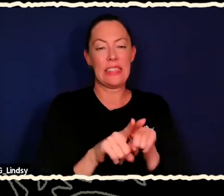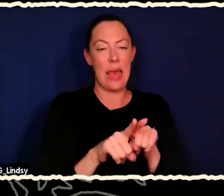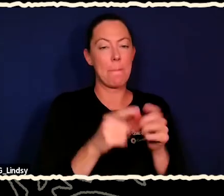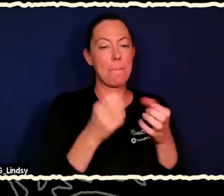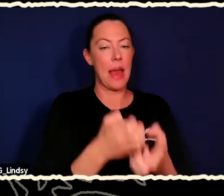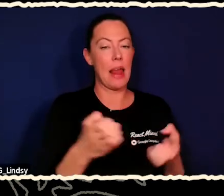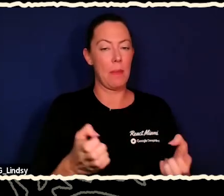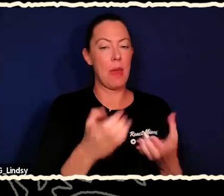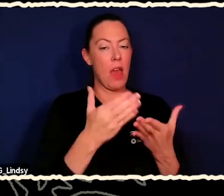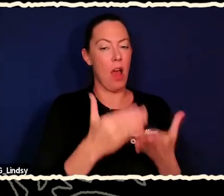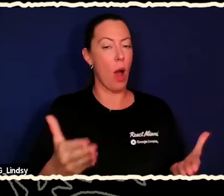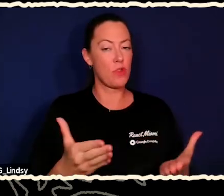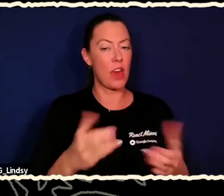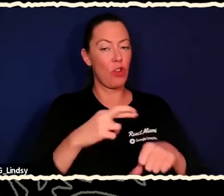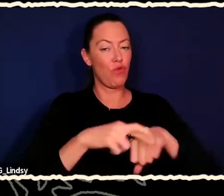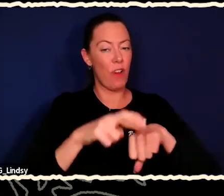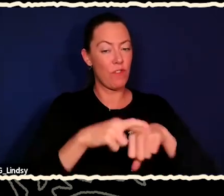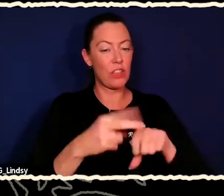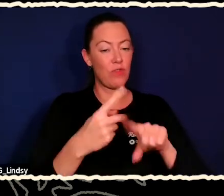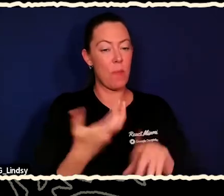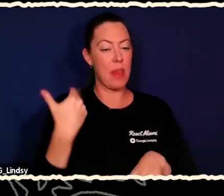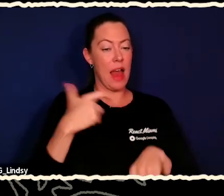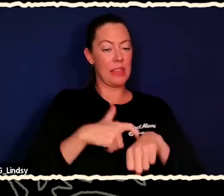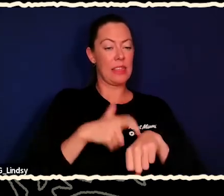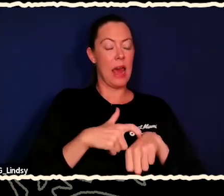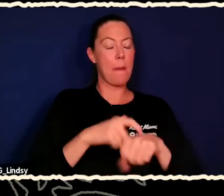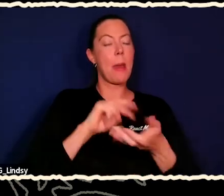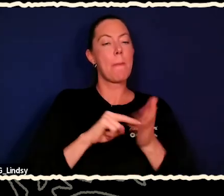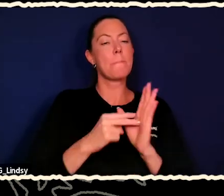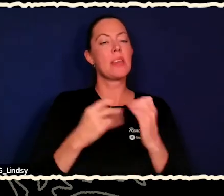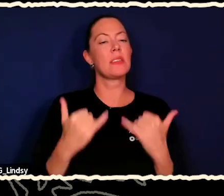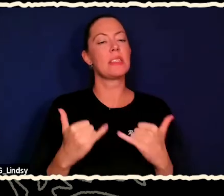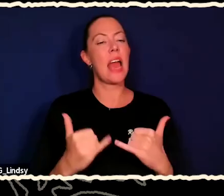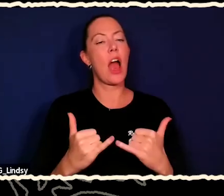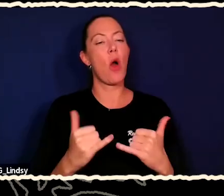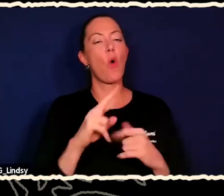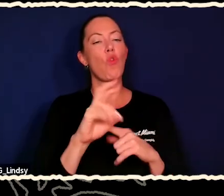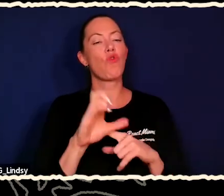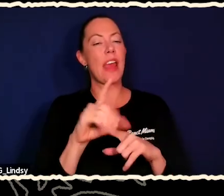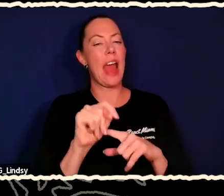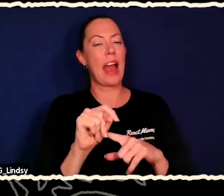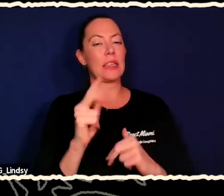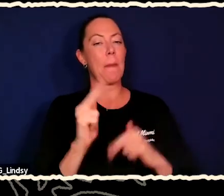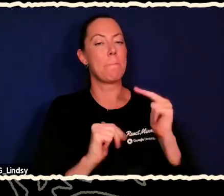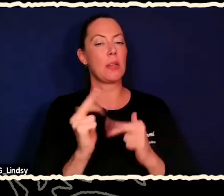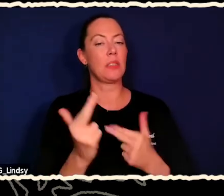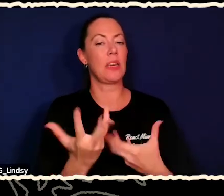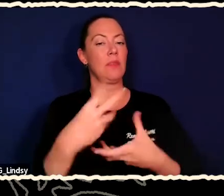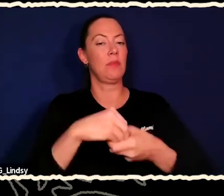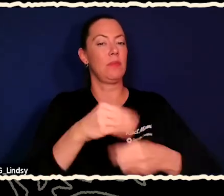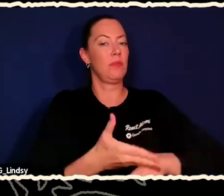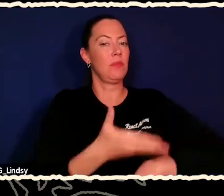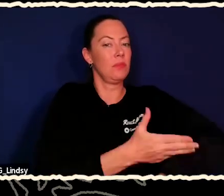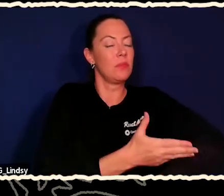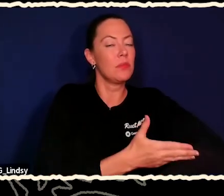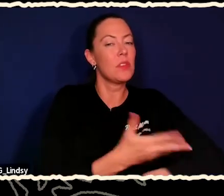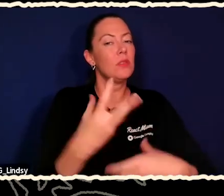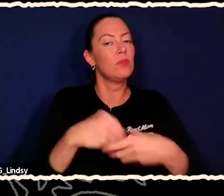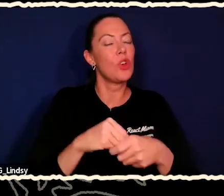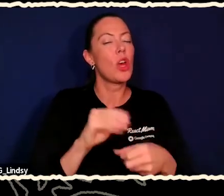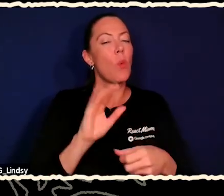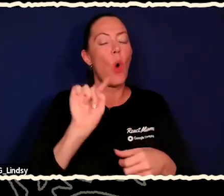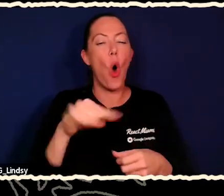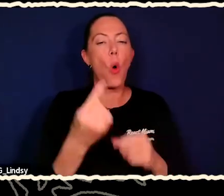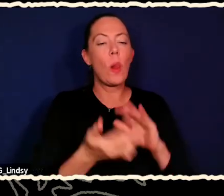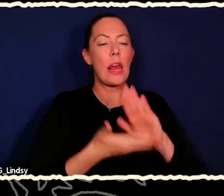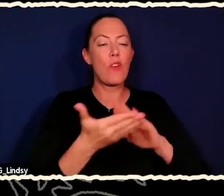time, and that means that React's built-in optimization kicks in, and it will only rerun those